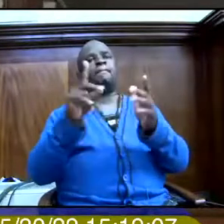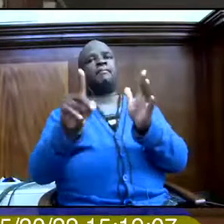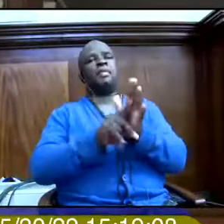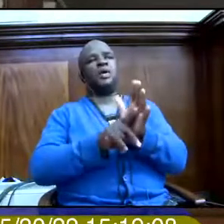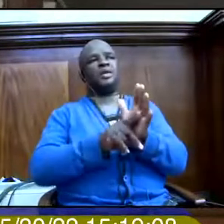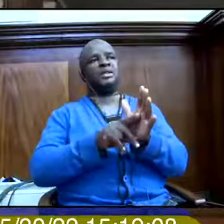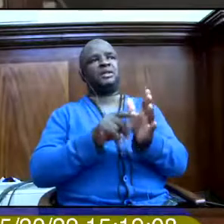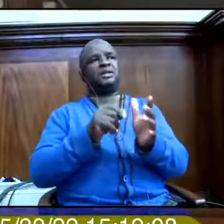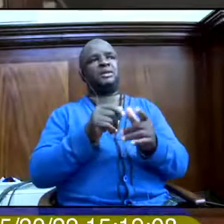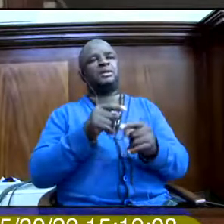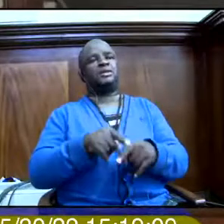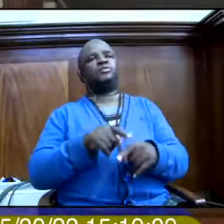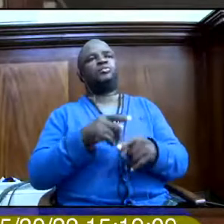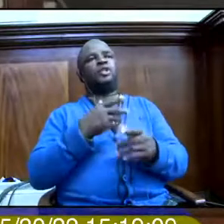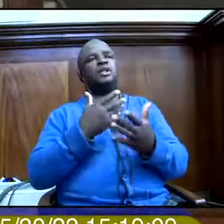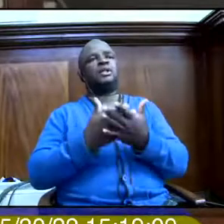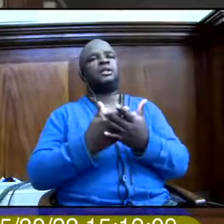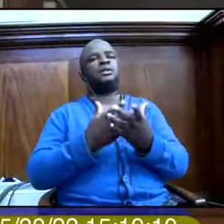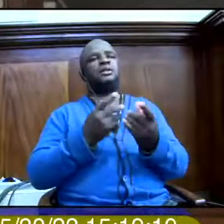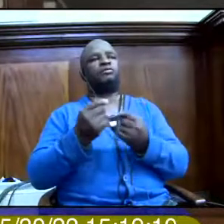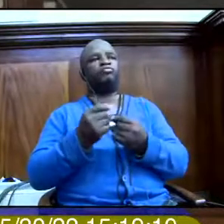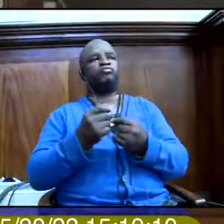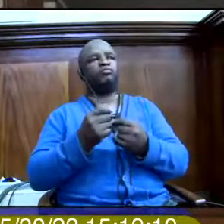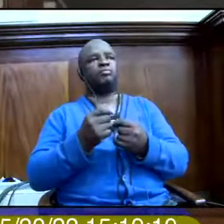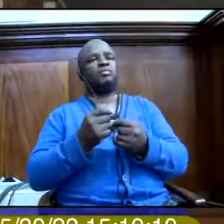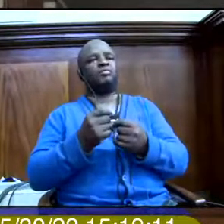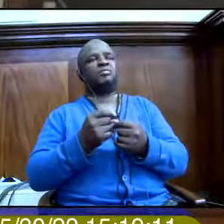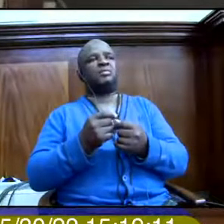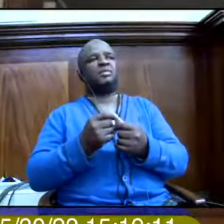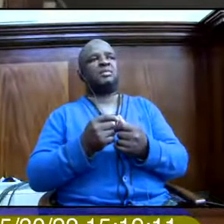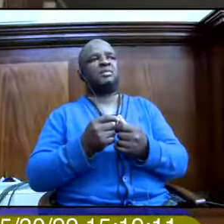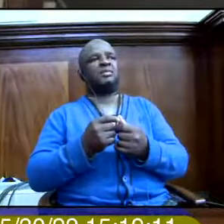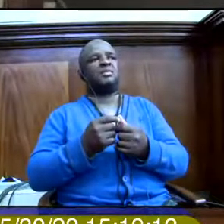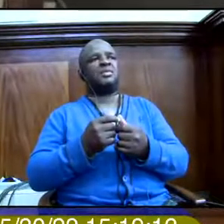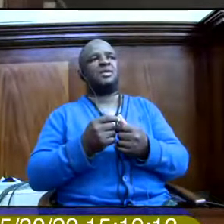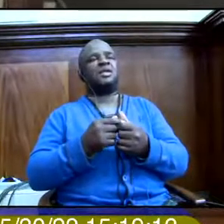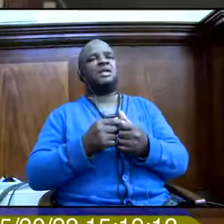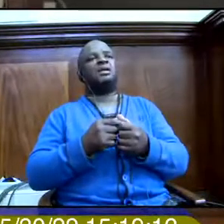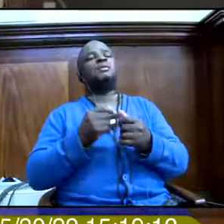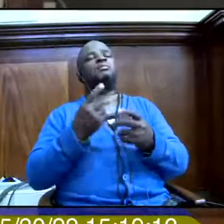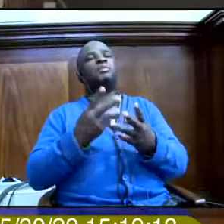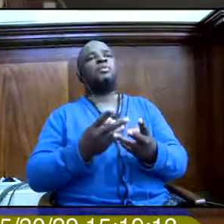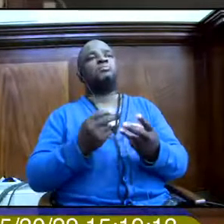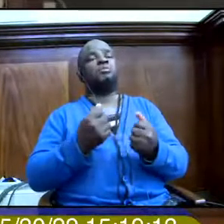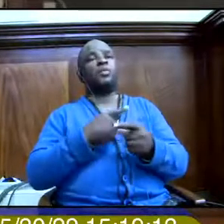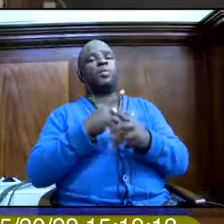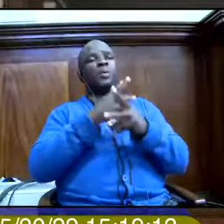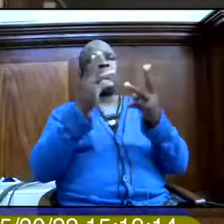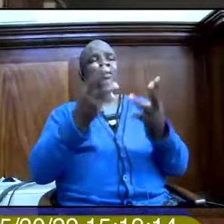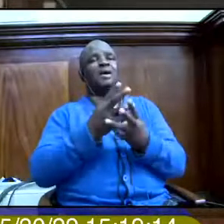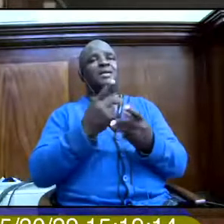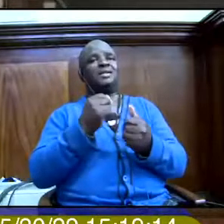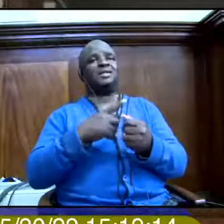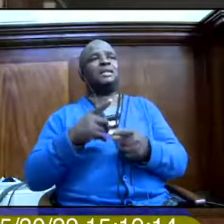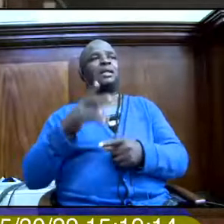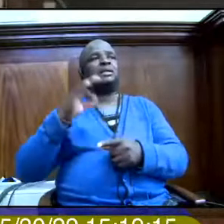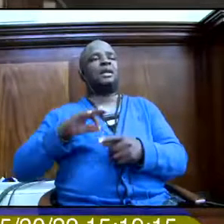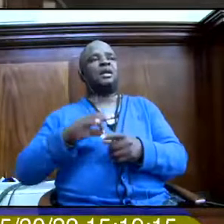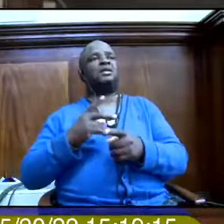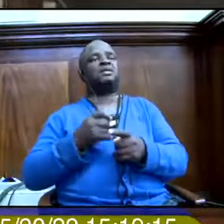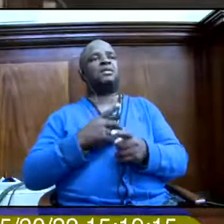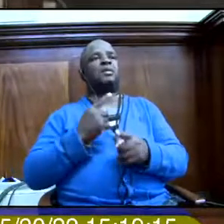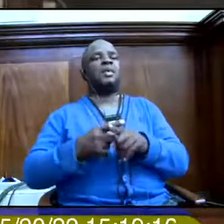them dramatically reduce the weight the world's worst income and wealth in wealth